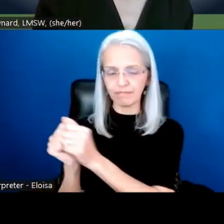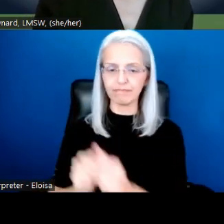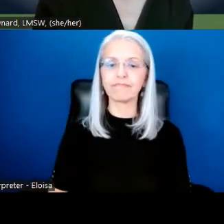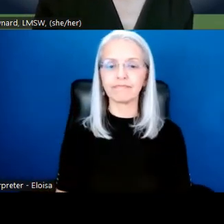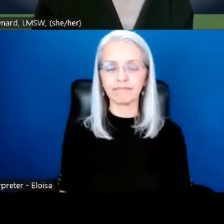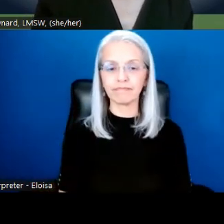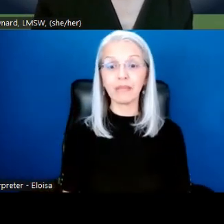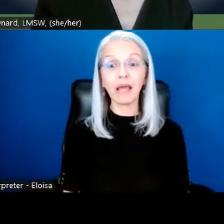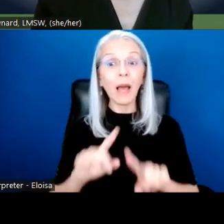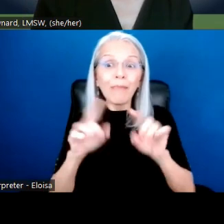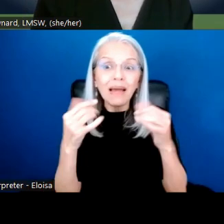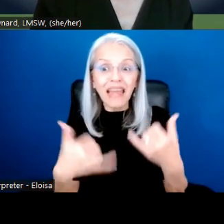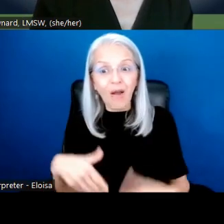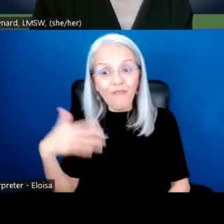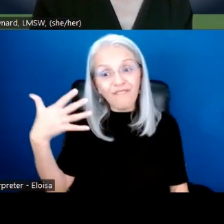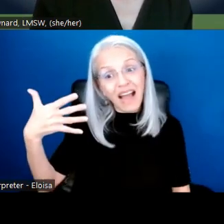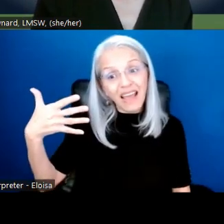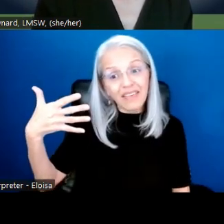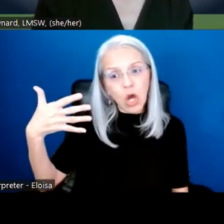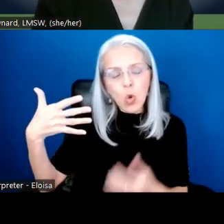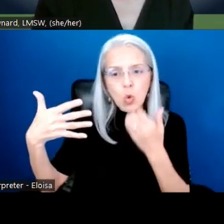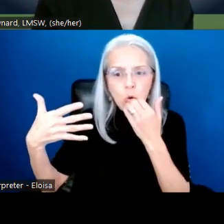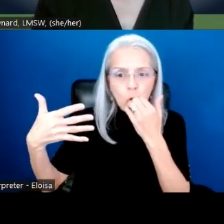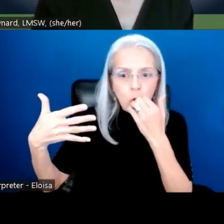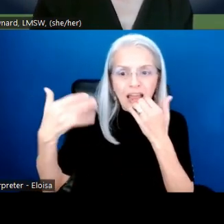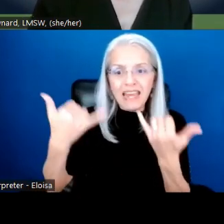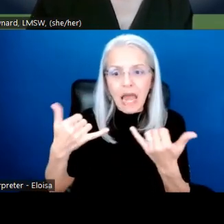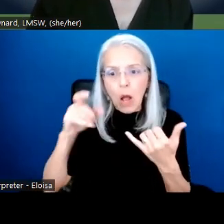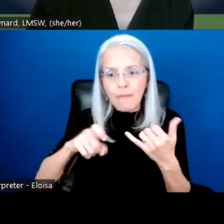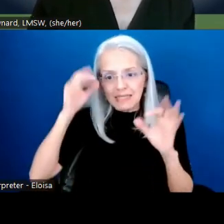But oh my goodness, you got to choose again.